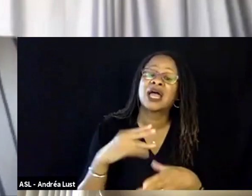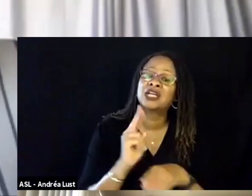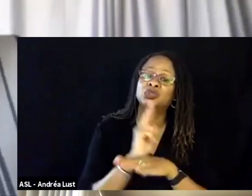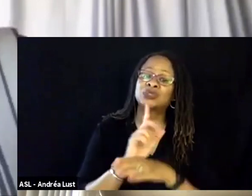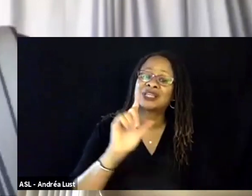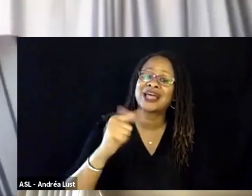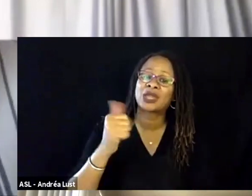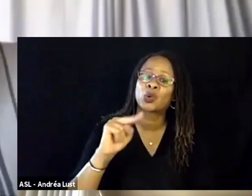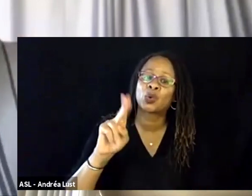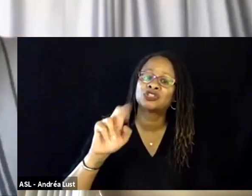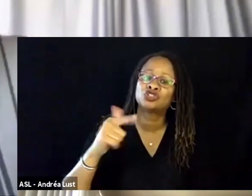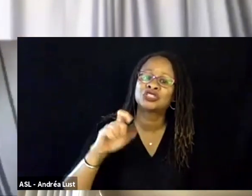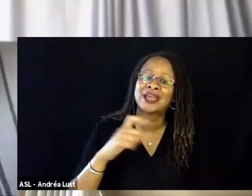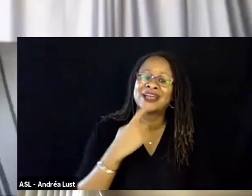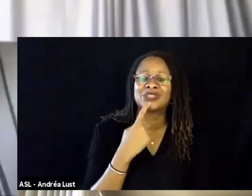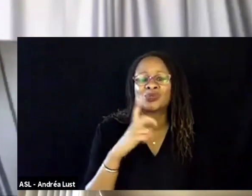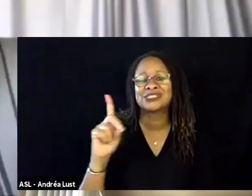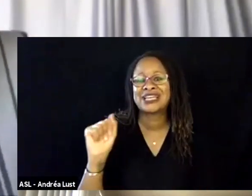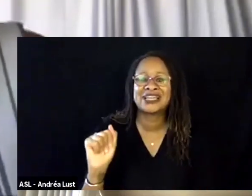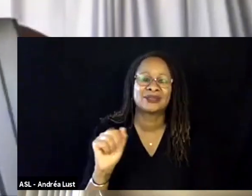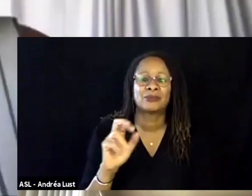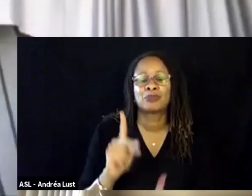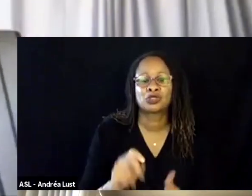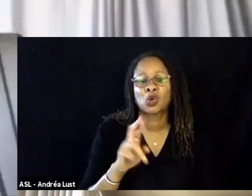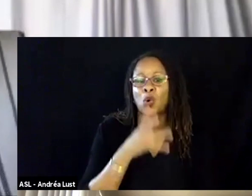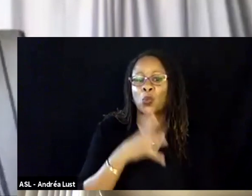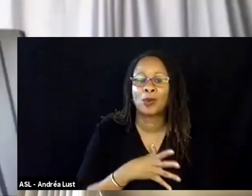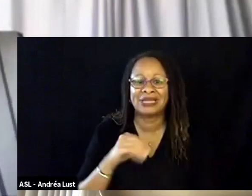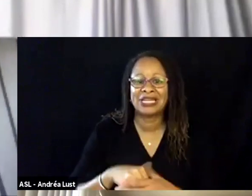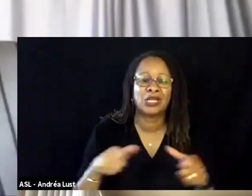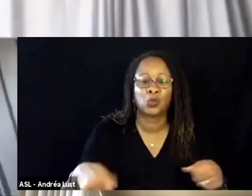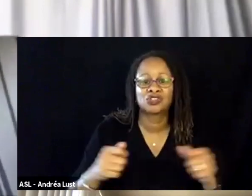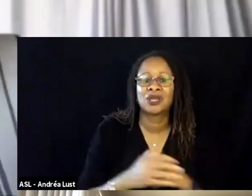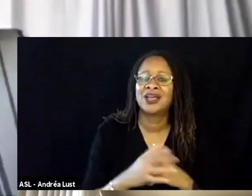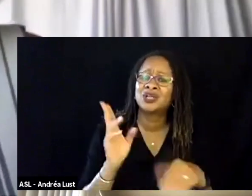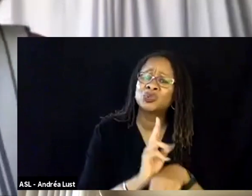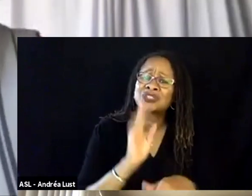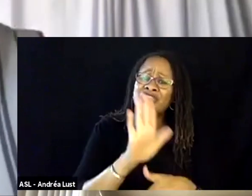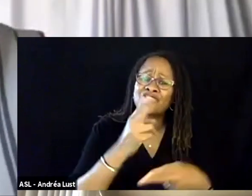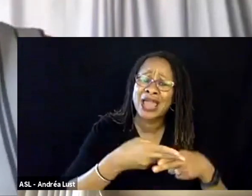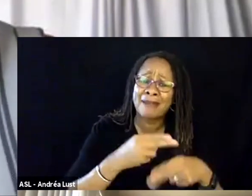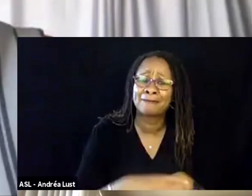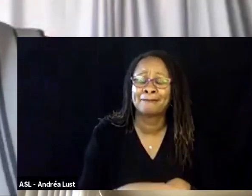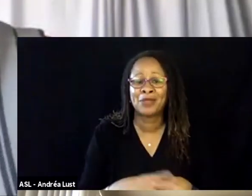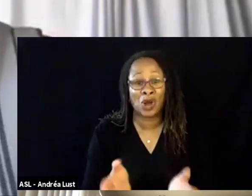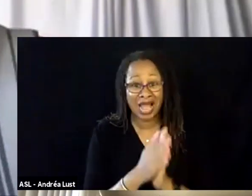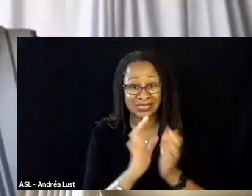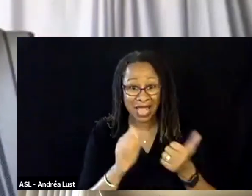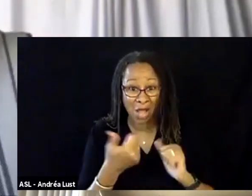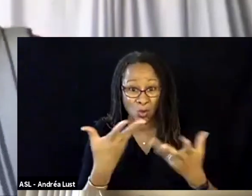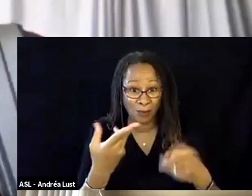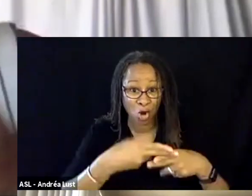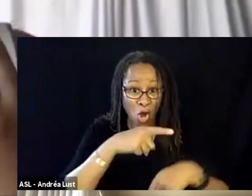Don't say disabled person or woman in a wheelchair. Use their name, and, you know, or ask them how they want to be referenced.